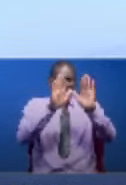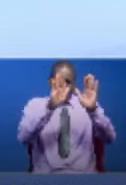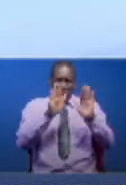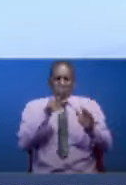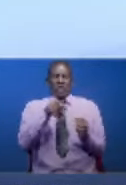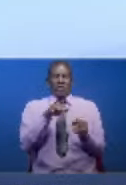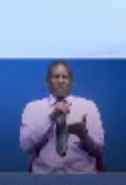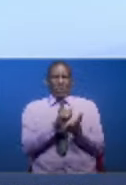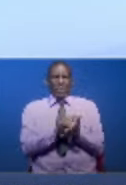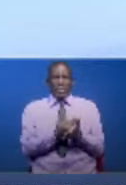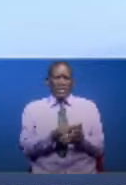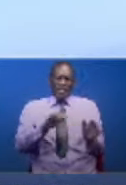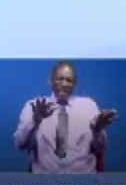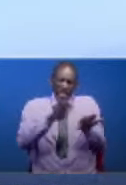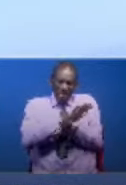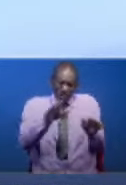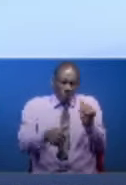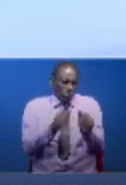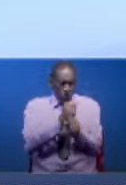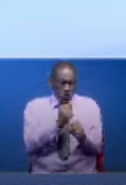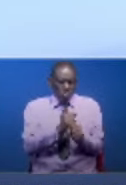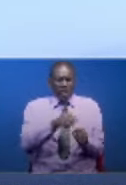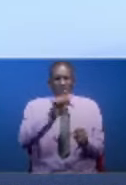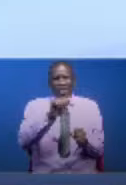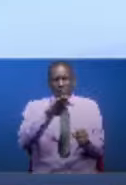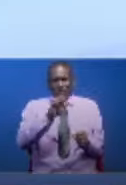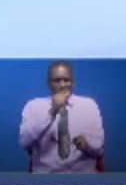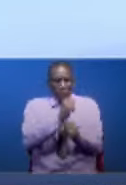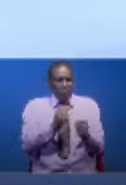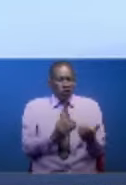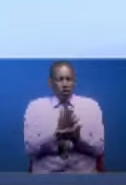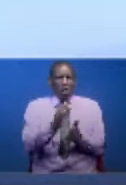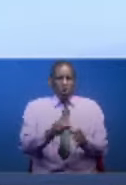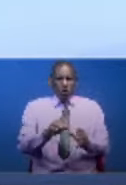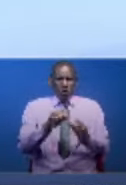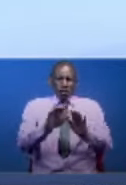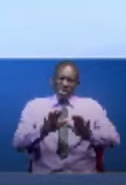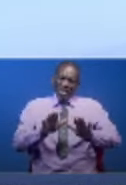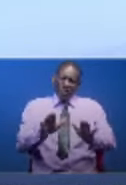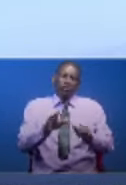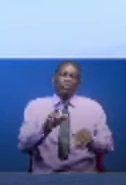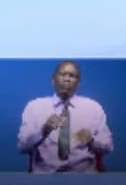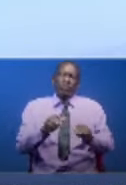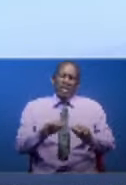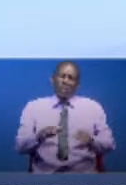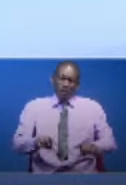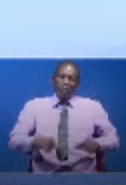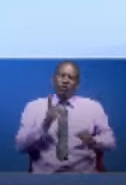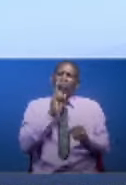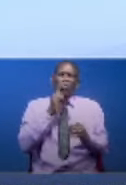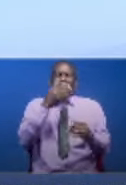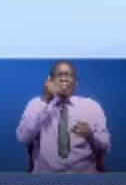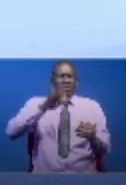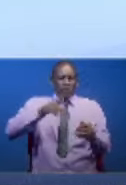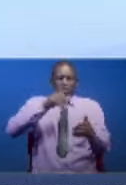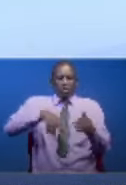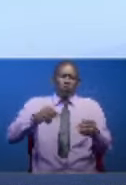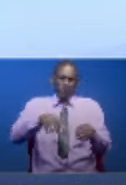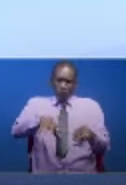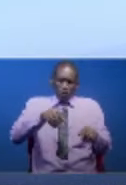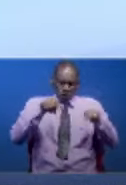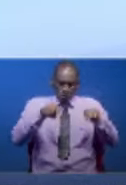that in everything we do, we have to make sure that we leave tomorrow better than we found it in the state that we found today at.